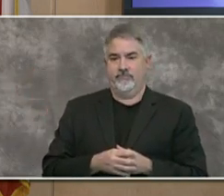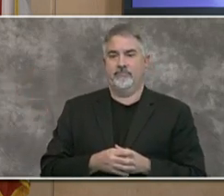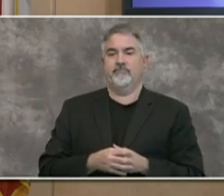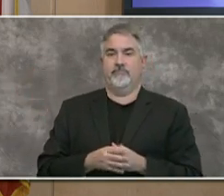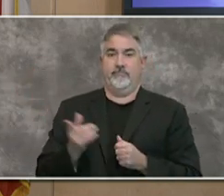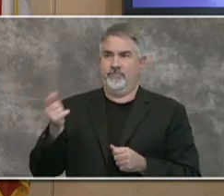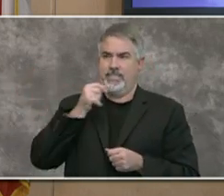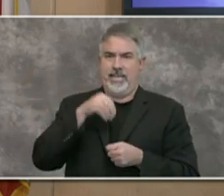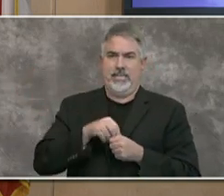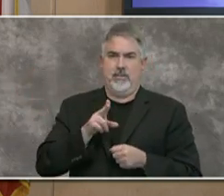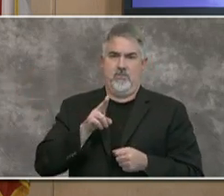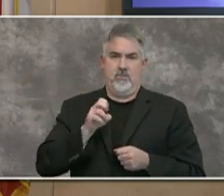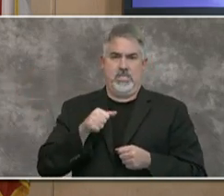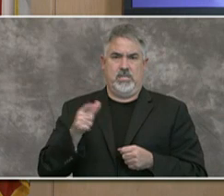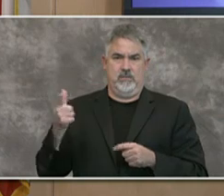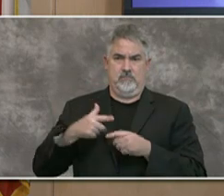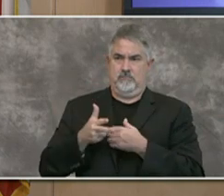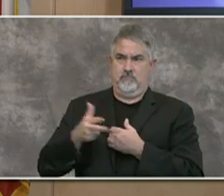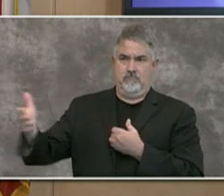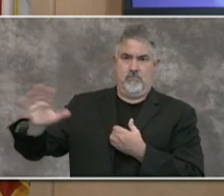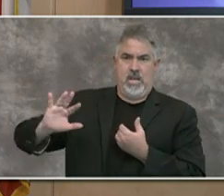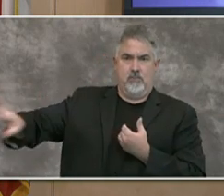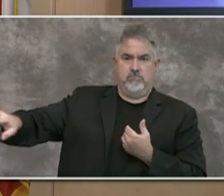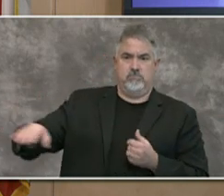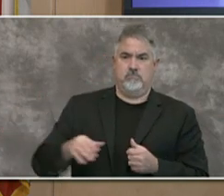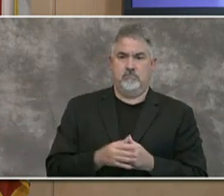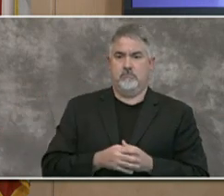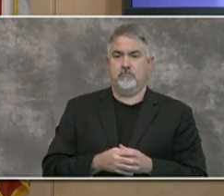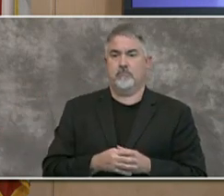routed through the CDC, and the CDC maintains a